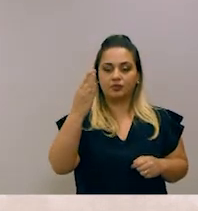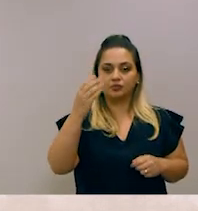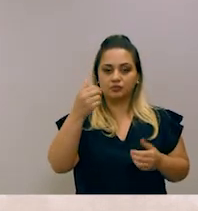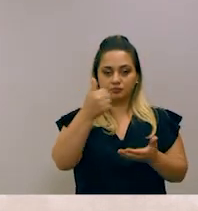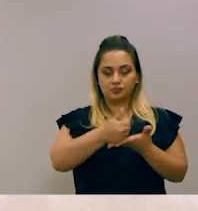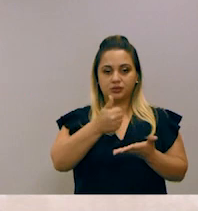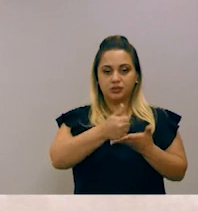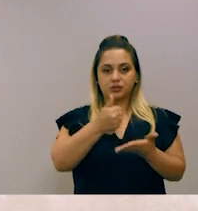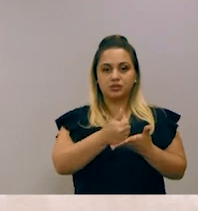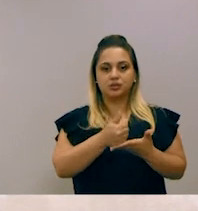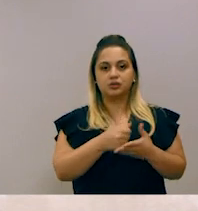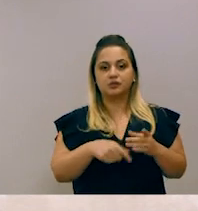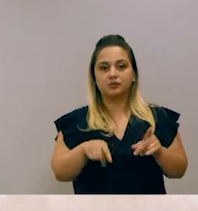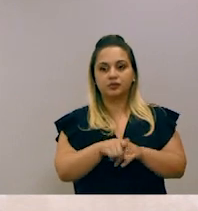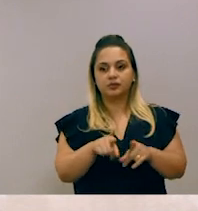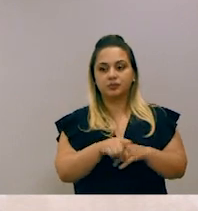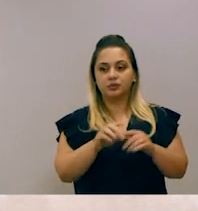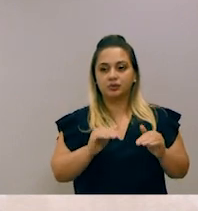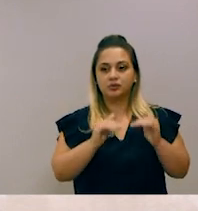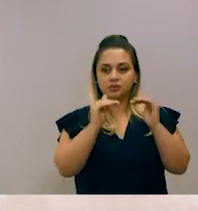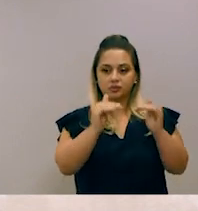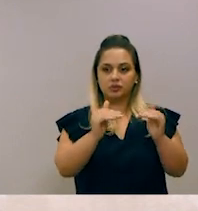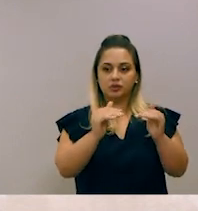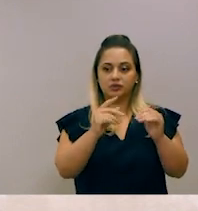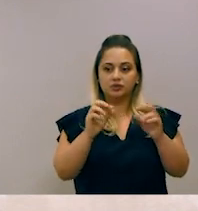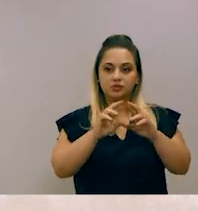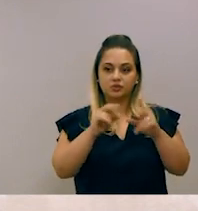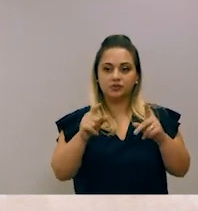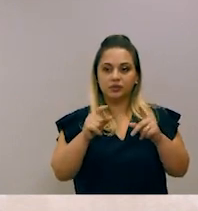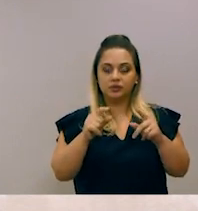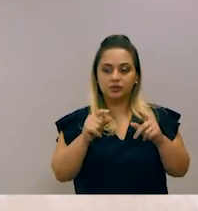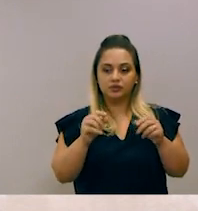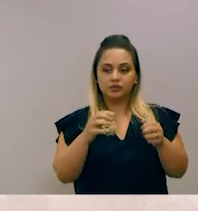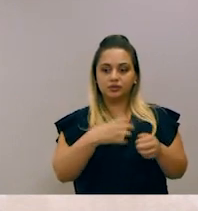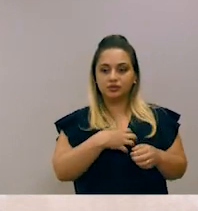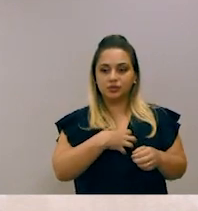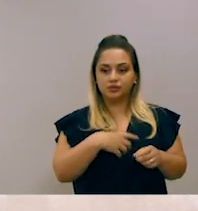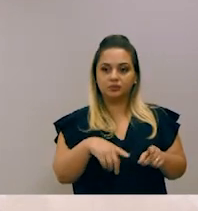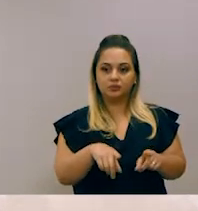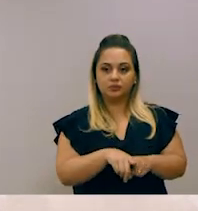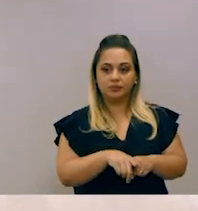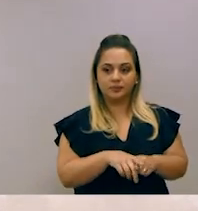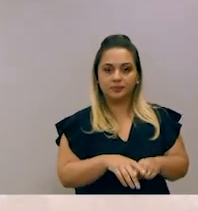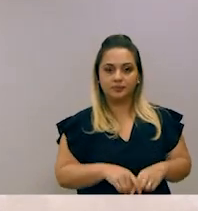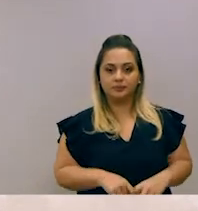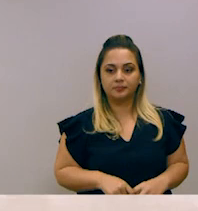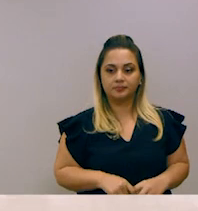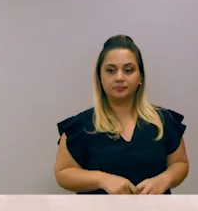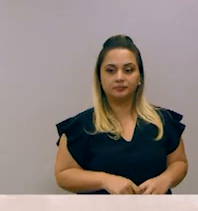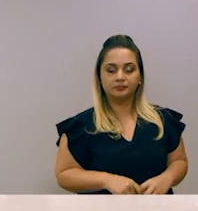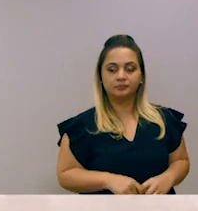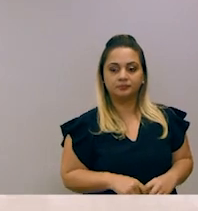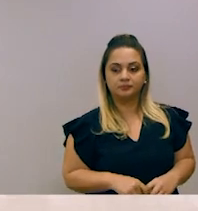configuration of the neural network between the different layers.